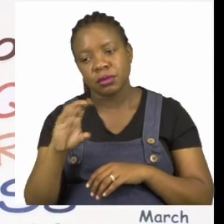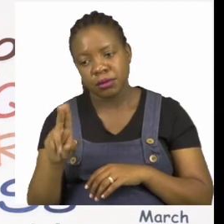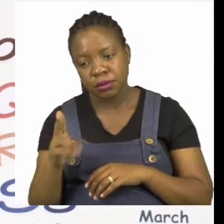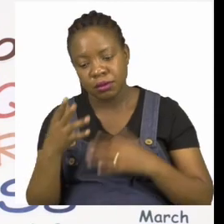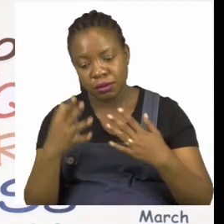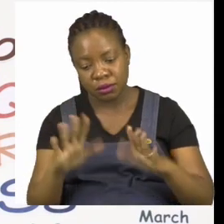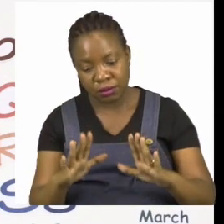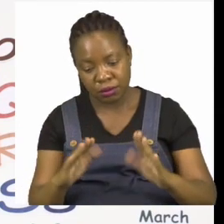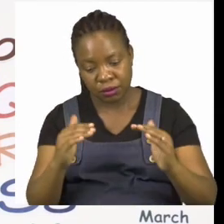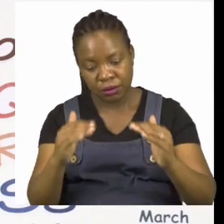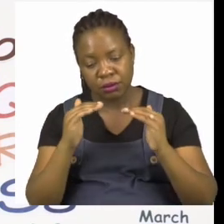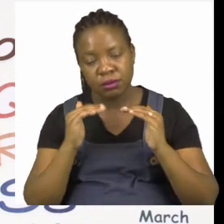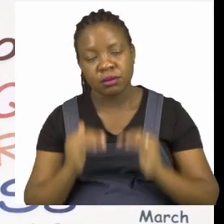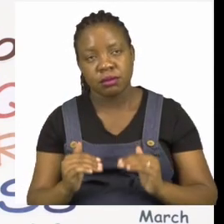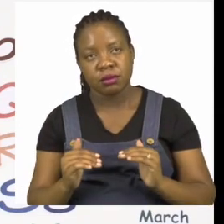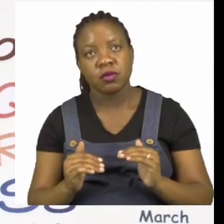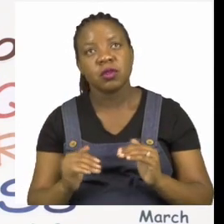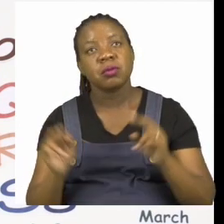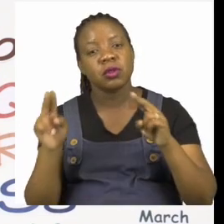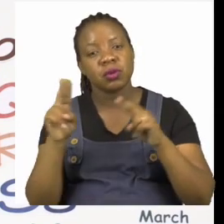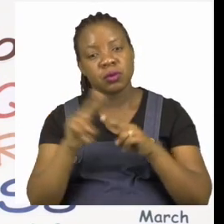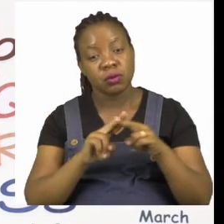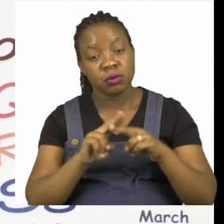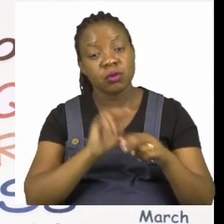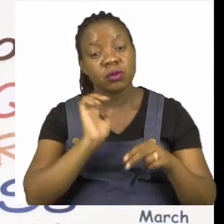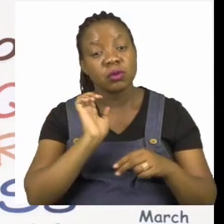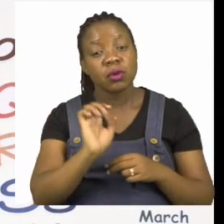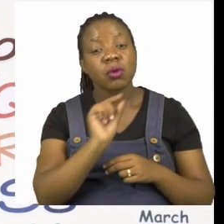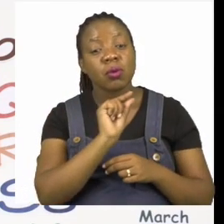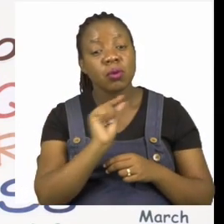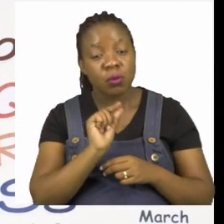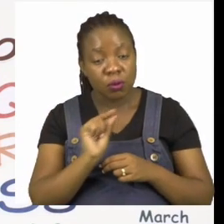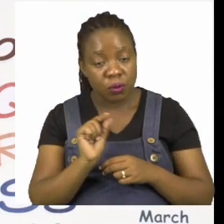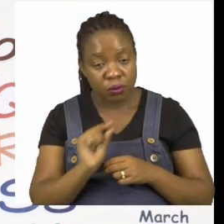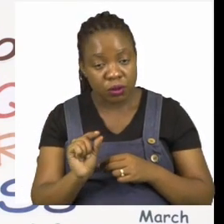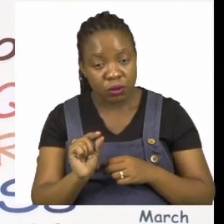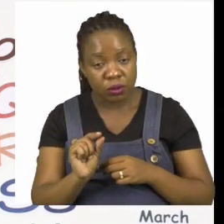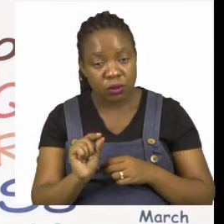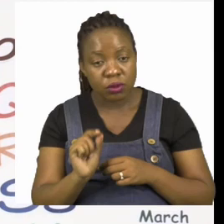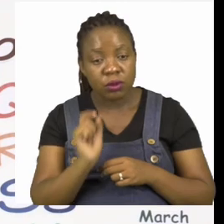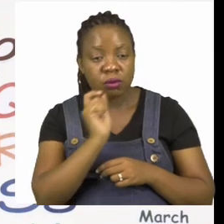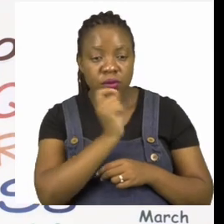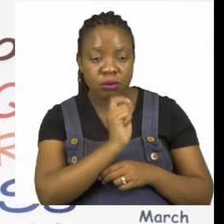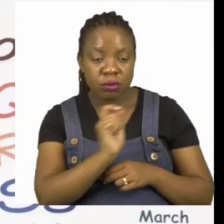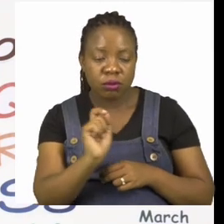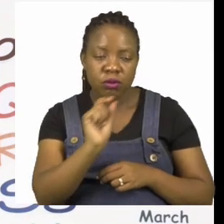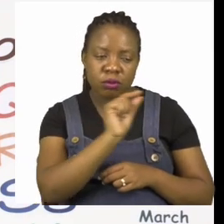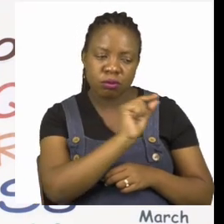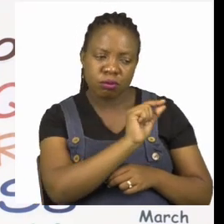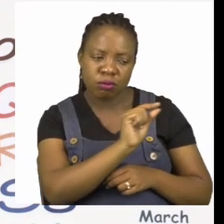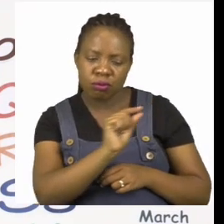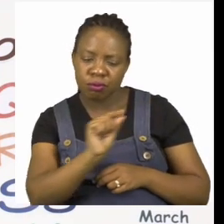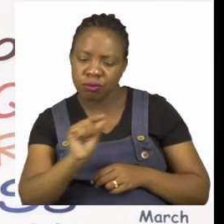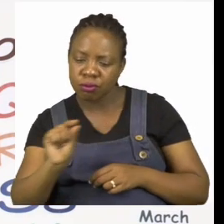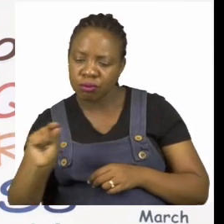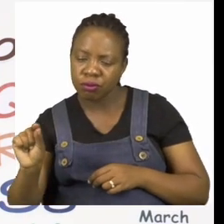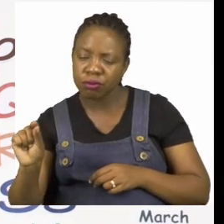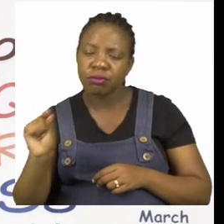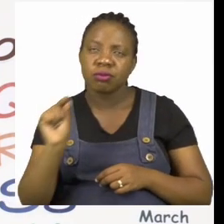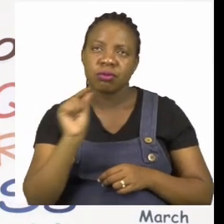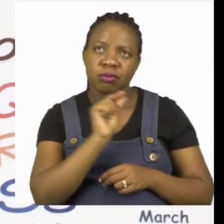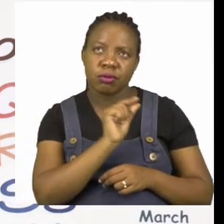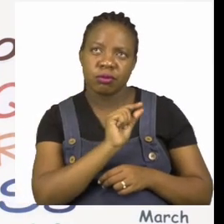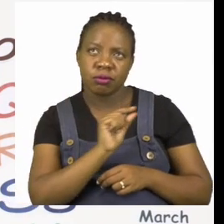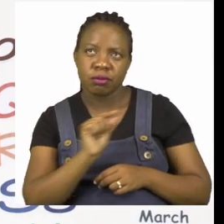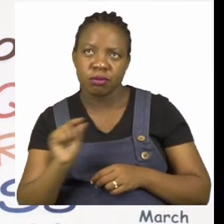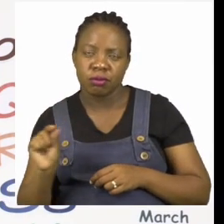sentences. Now, just by looking at it, you can say, I see a blue fish. We have used the